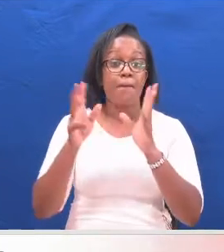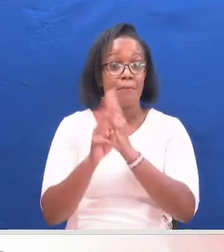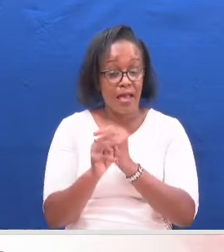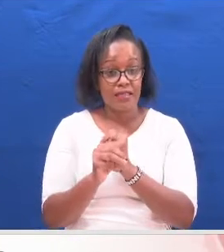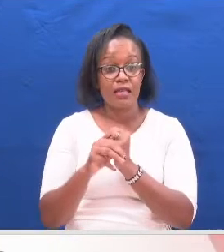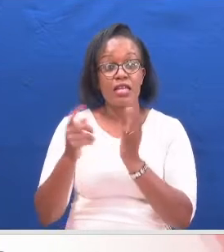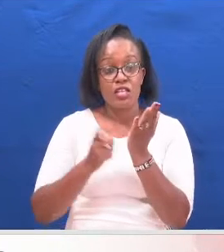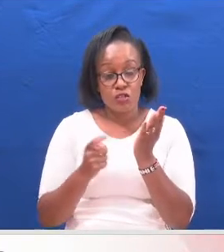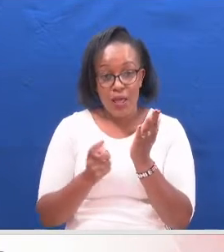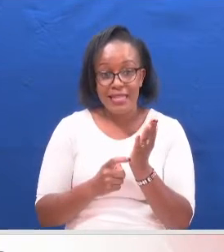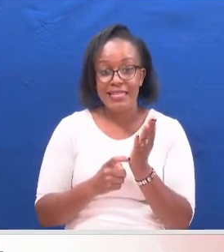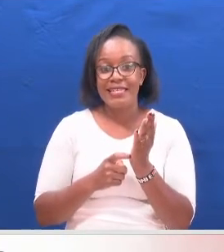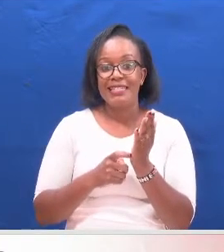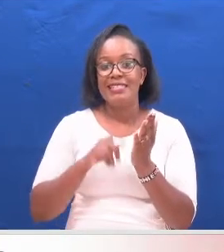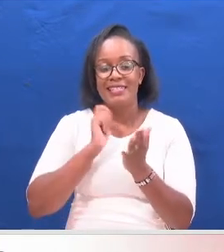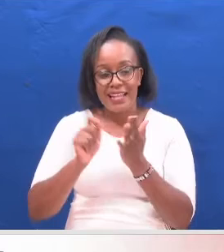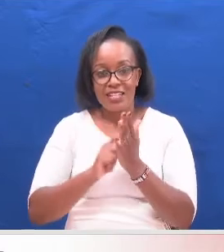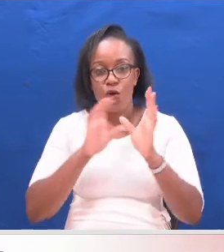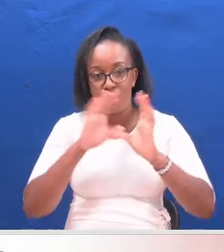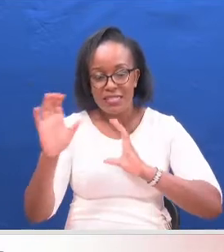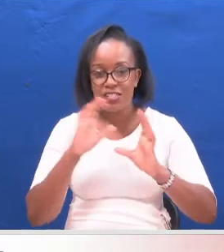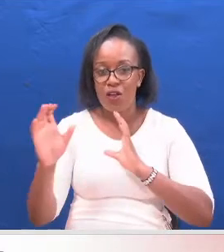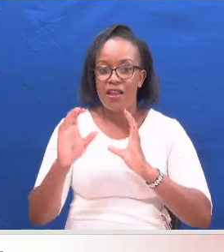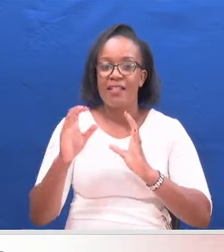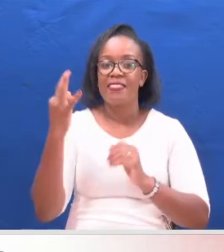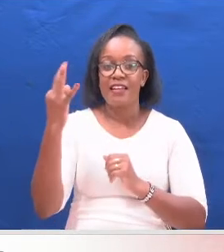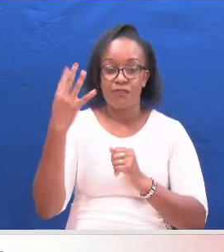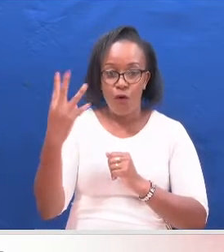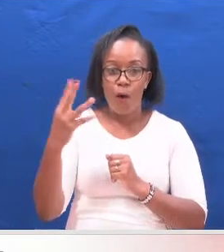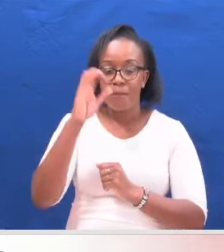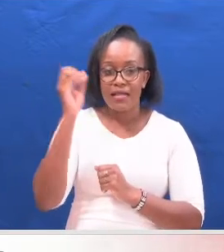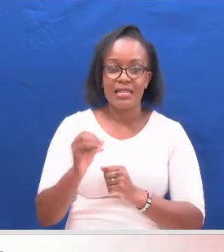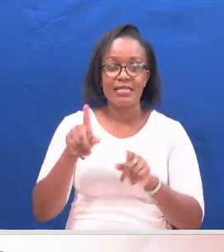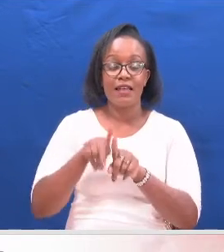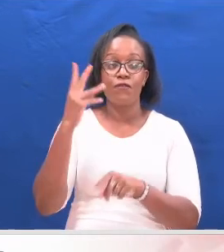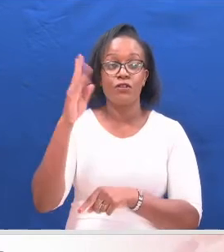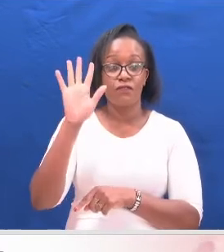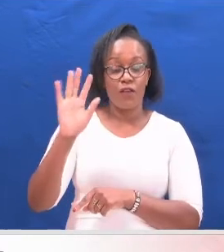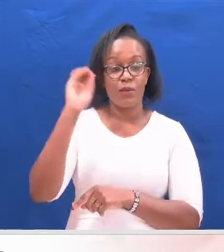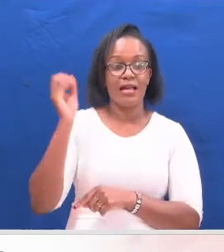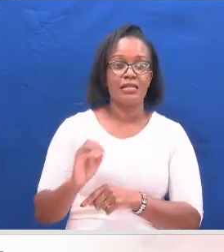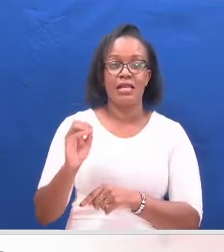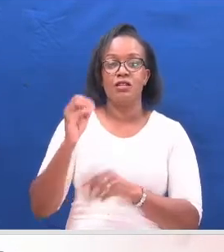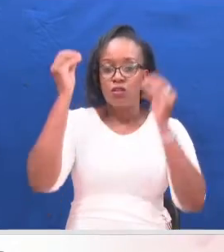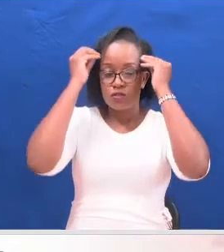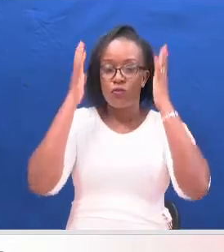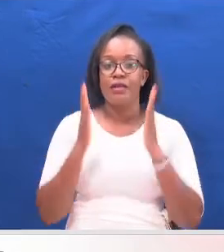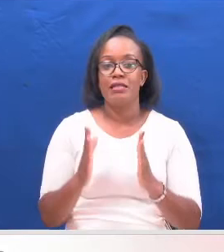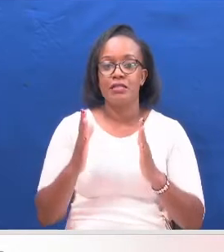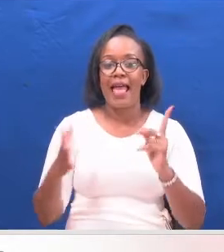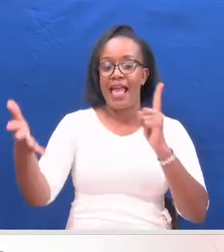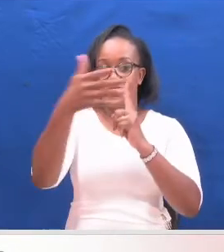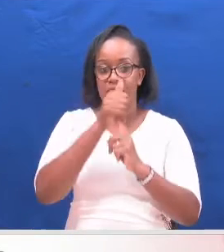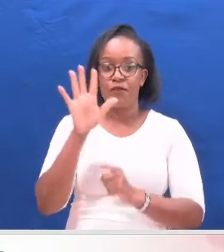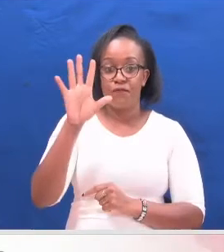and English composition, only 34%, 39%, and 45% of students respectively attained